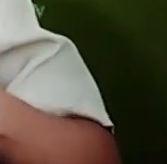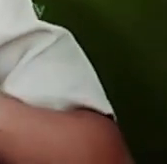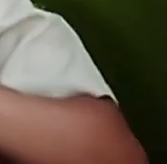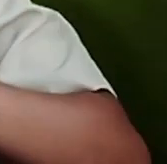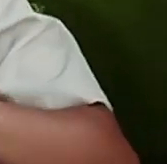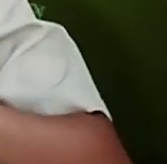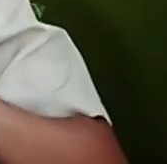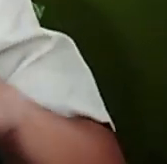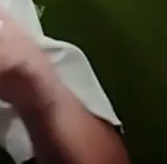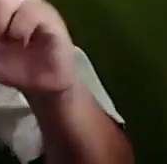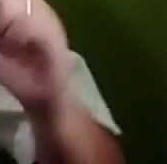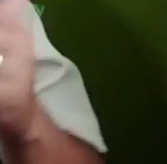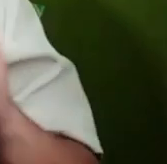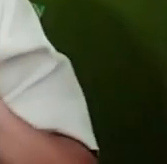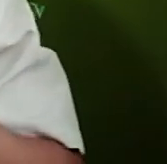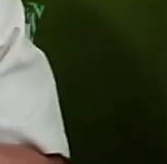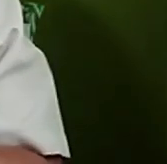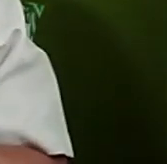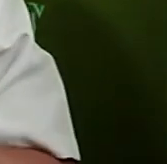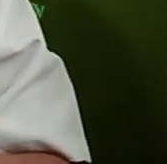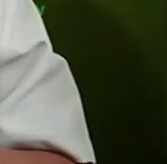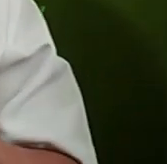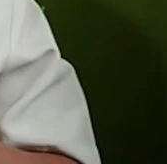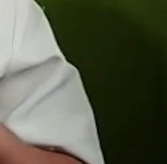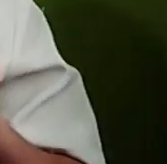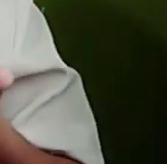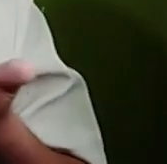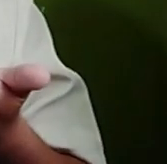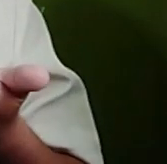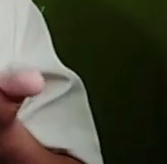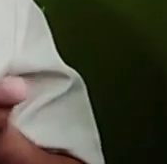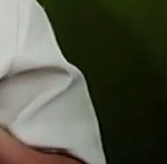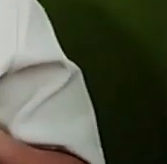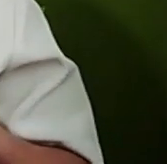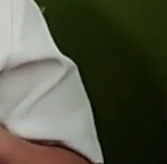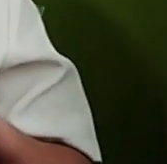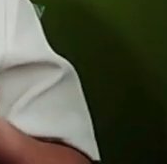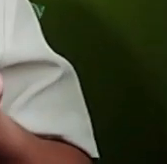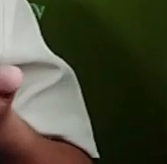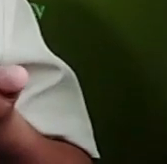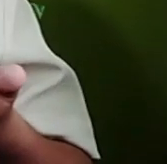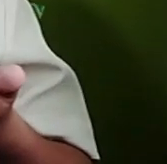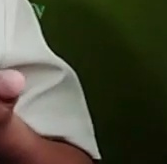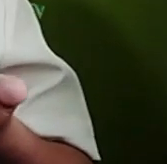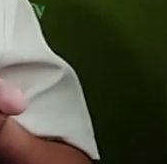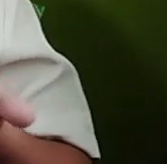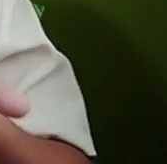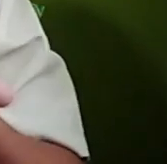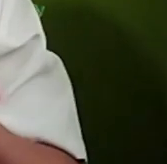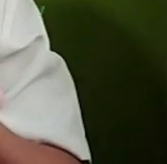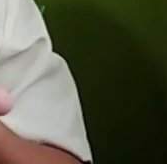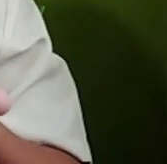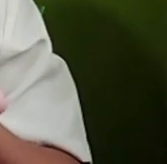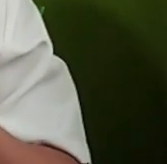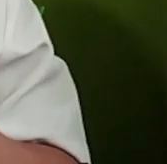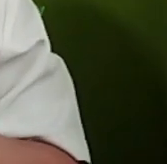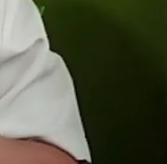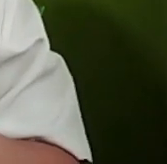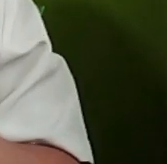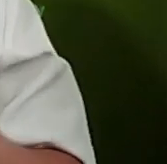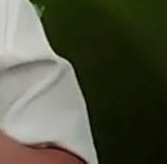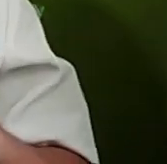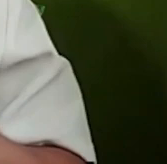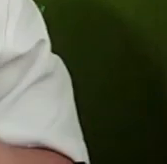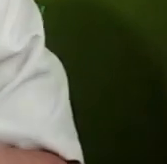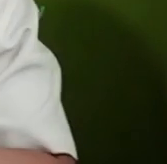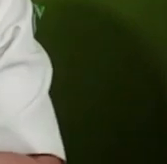tawag natin sa pag-u-grupo-grupo ng mga objects or mga elements. Again, tibiliin